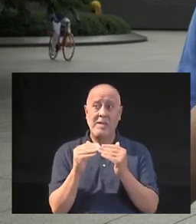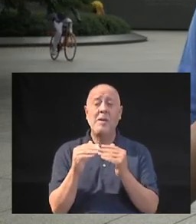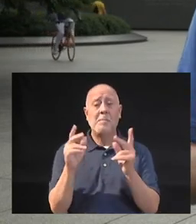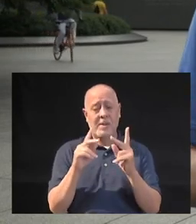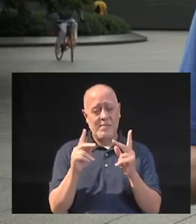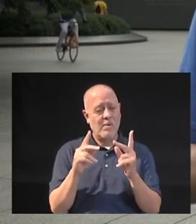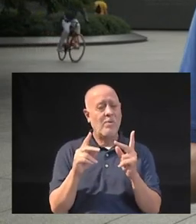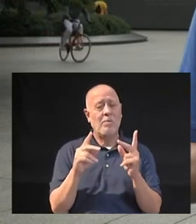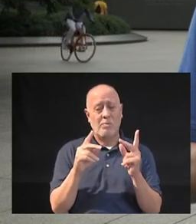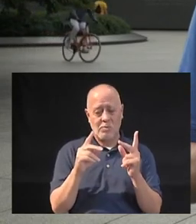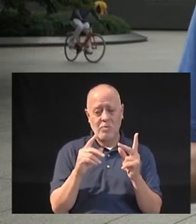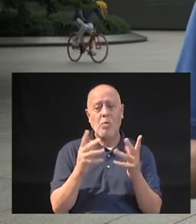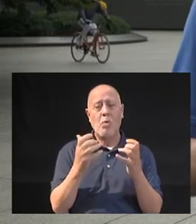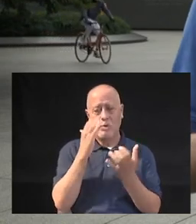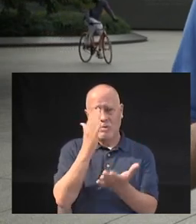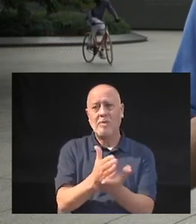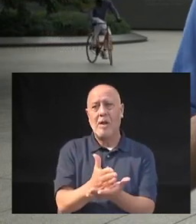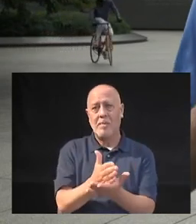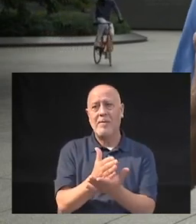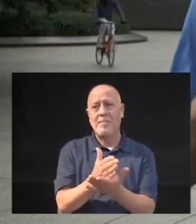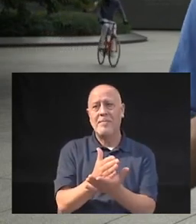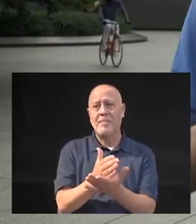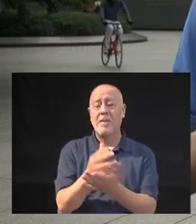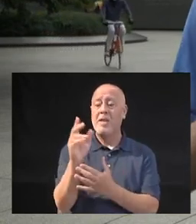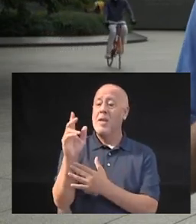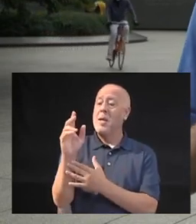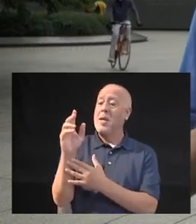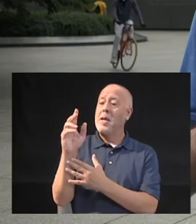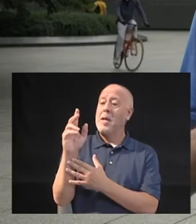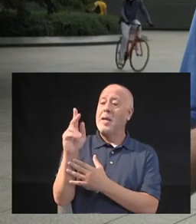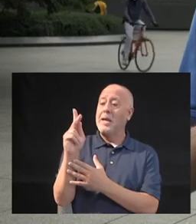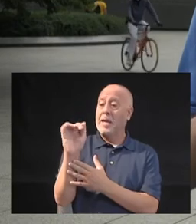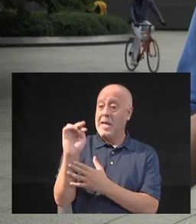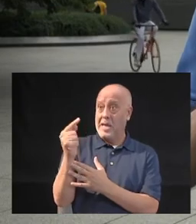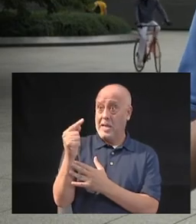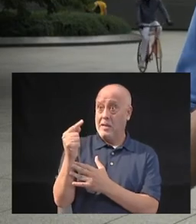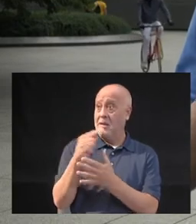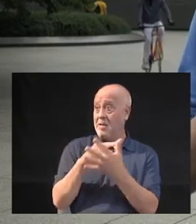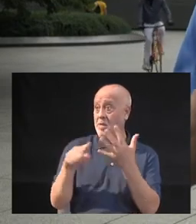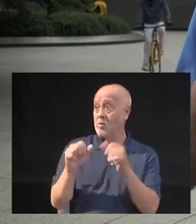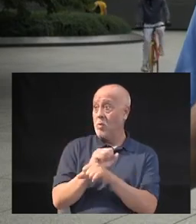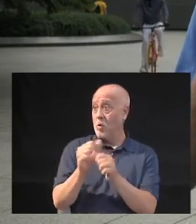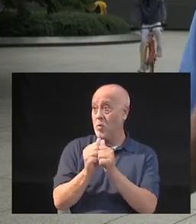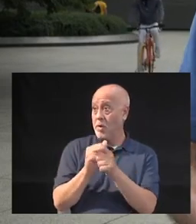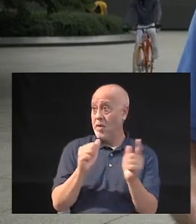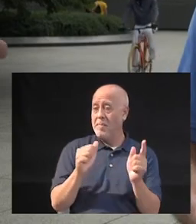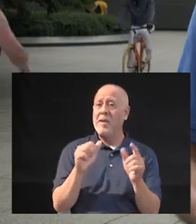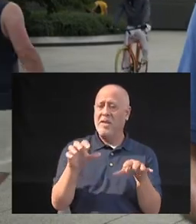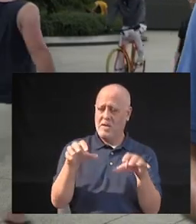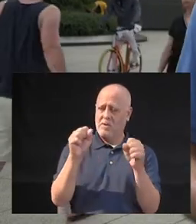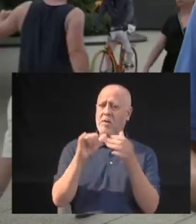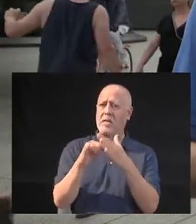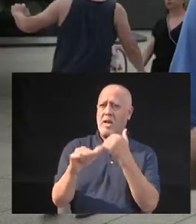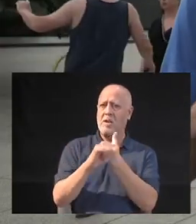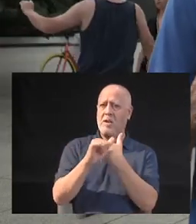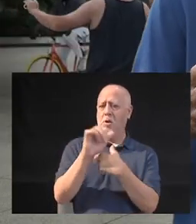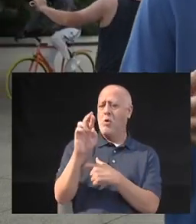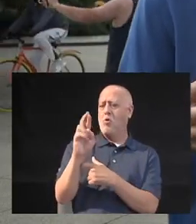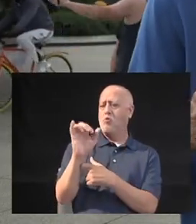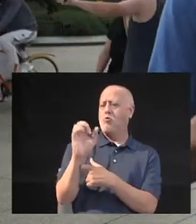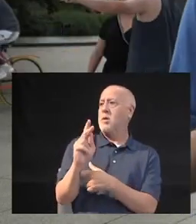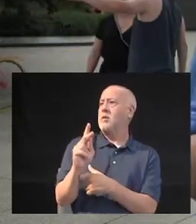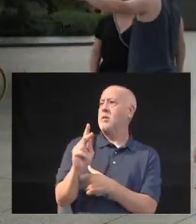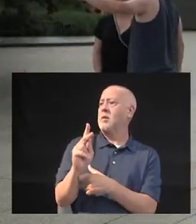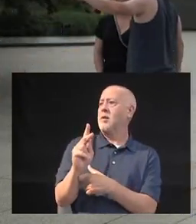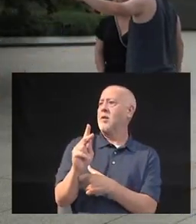up against it. King and those who work with him, they all took that risk of